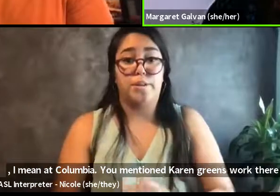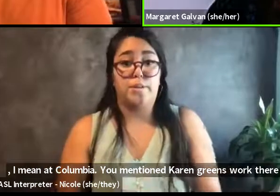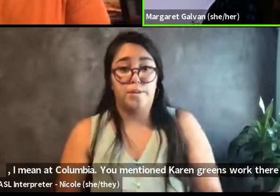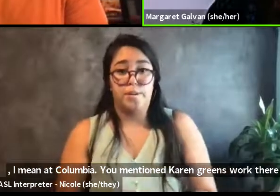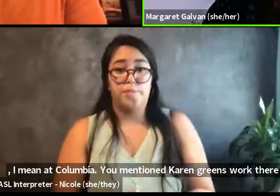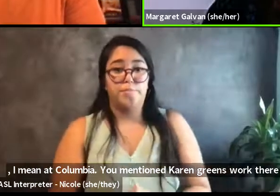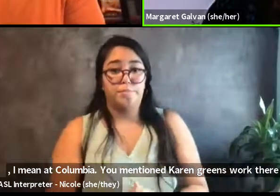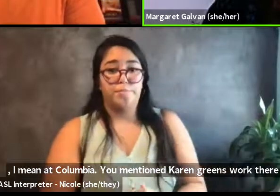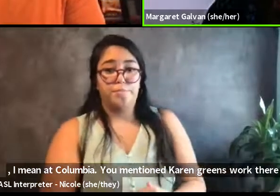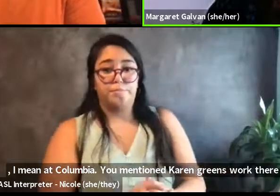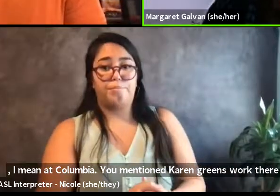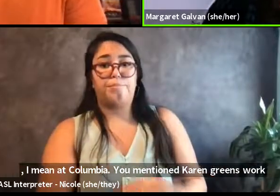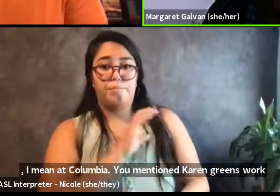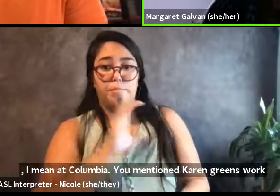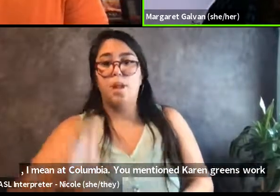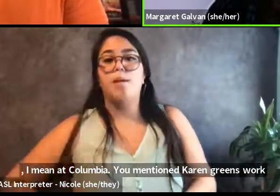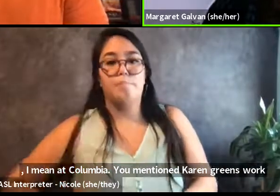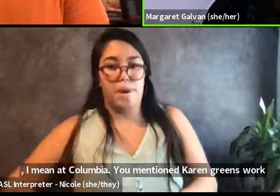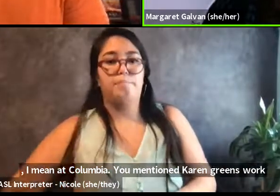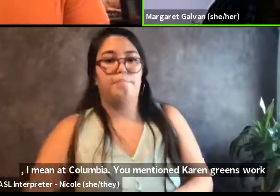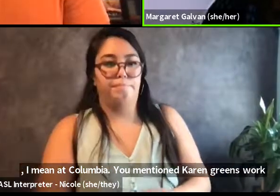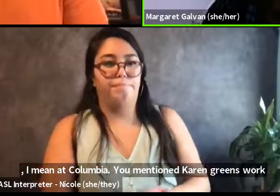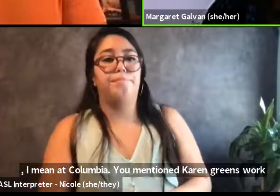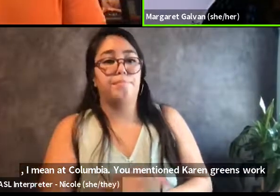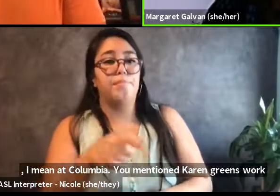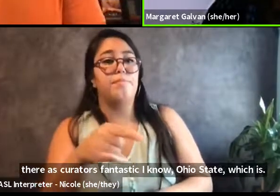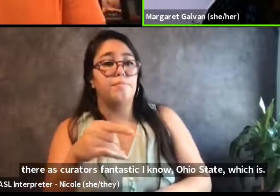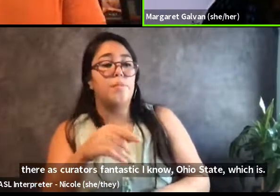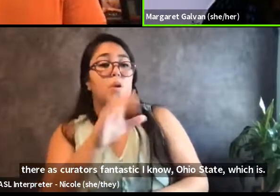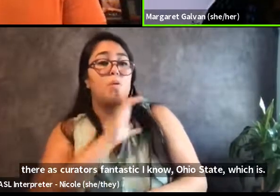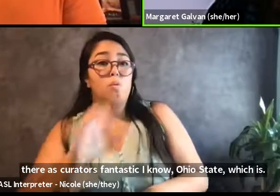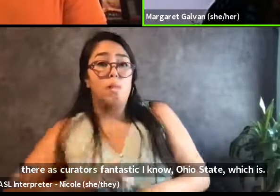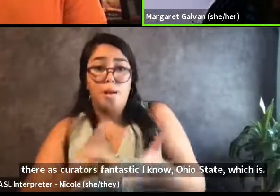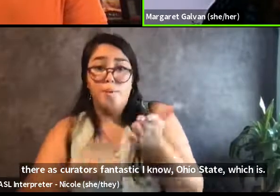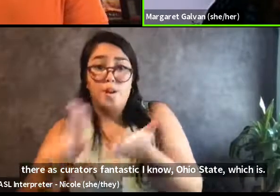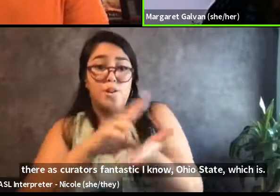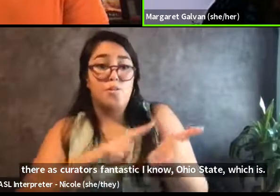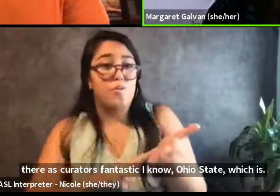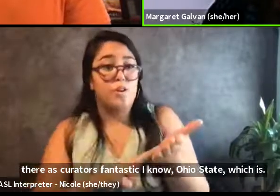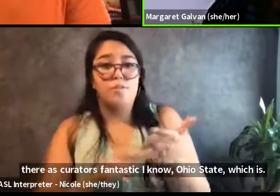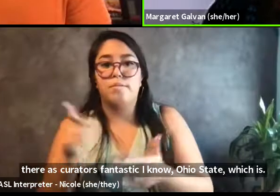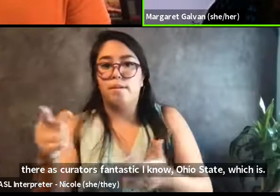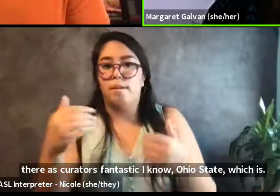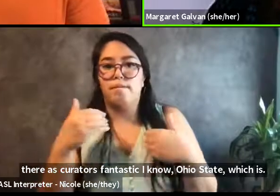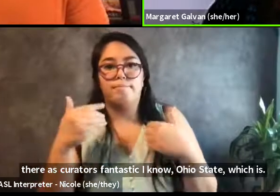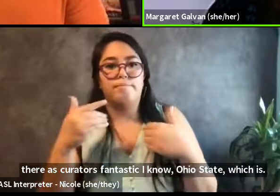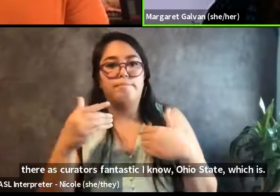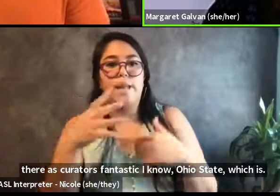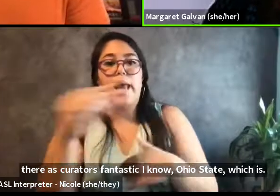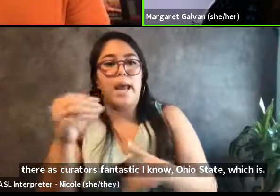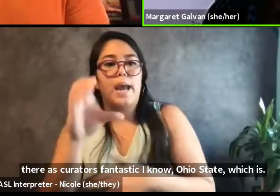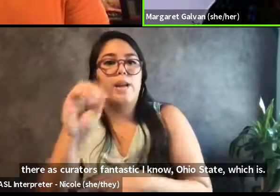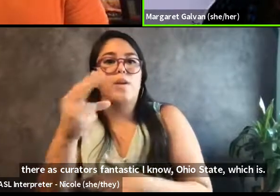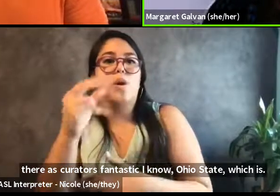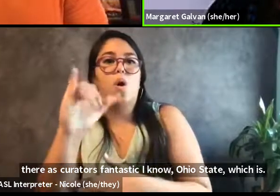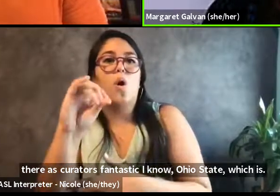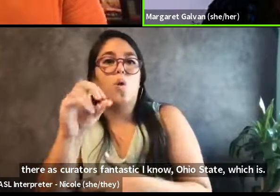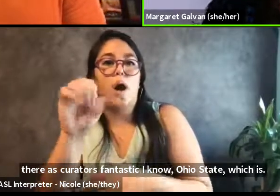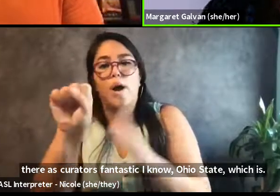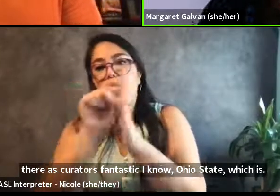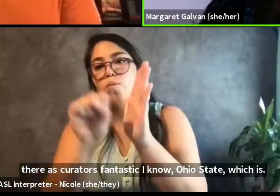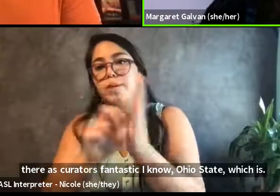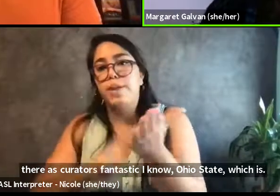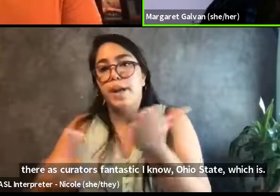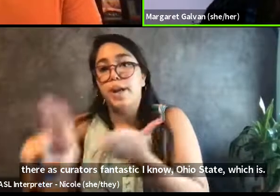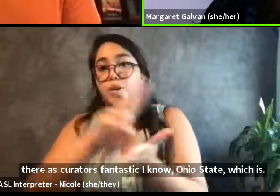fantastic. I know, Ohio state, uh, which is a long time comics, uh, collection has, uh, been collecting some